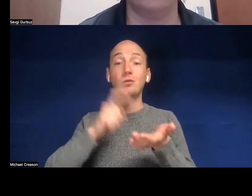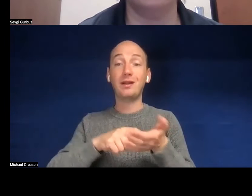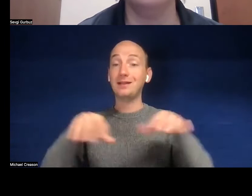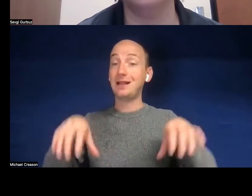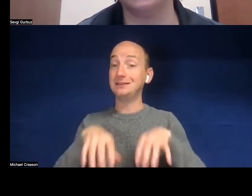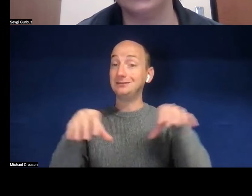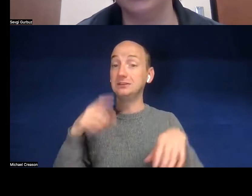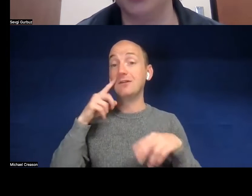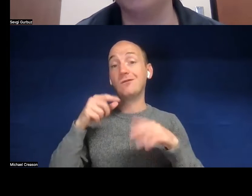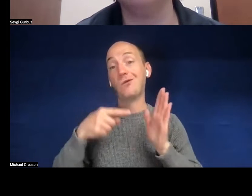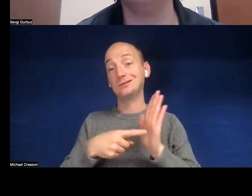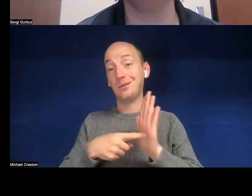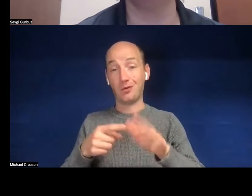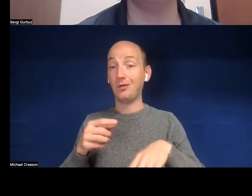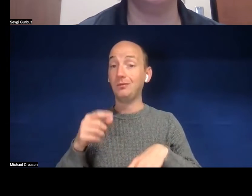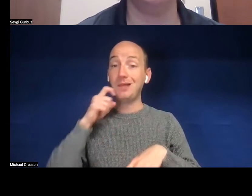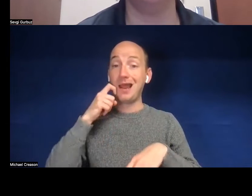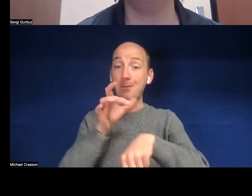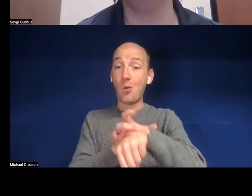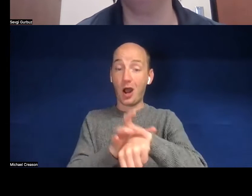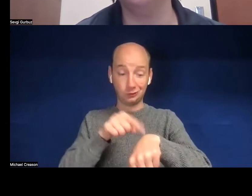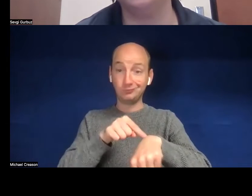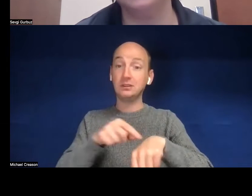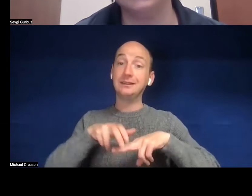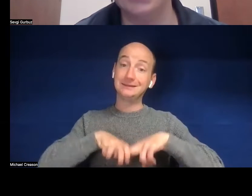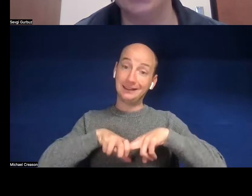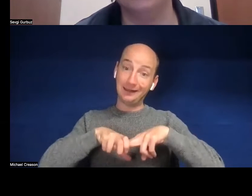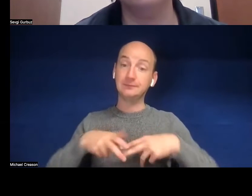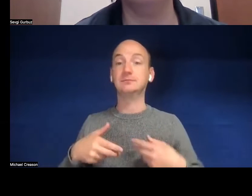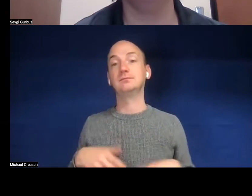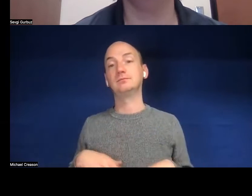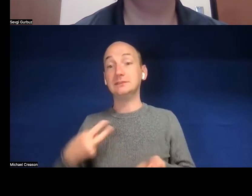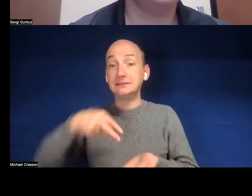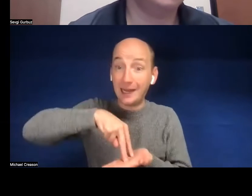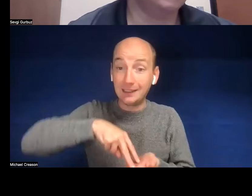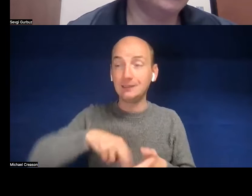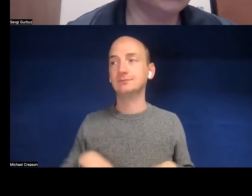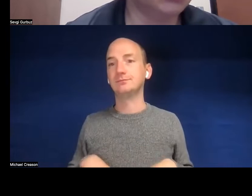sitting down or standing up, running, using a cane,